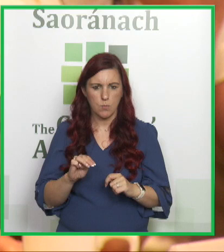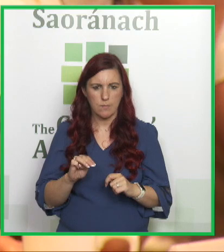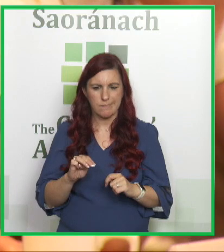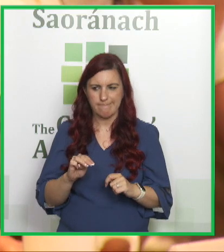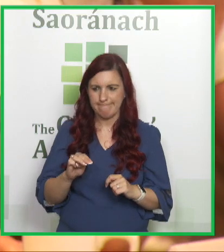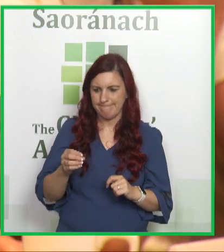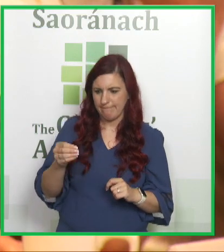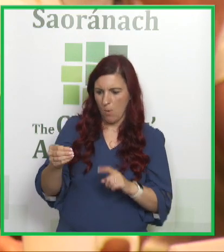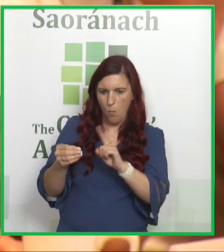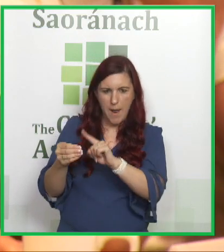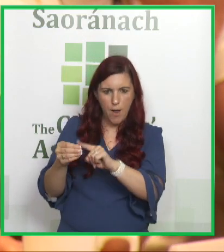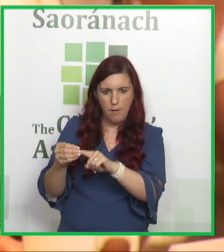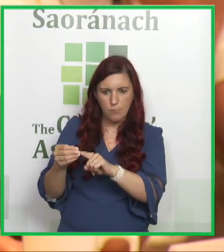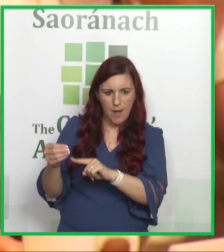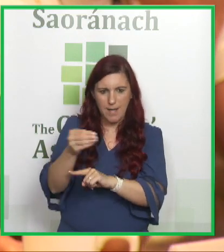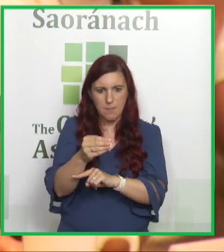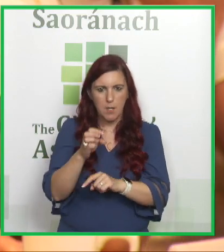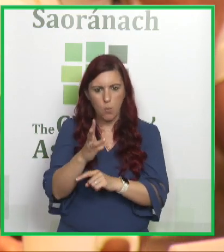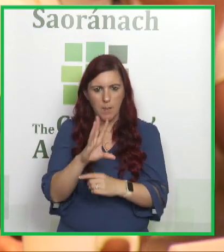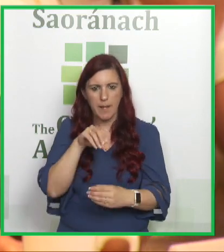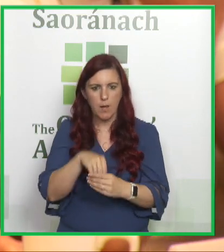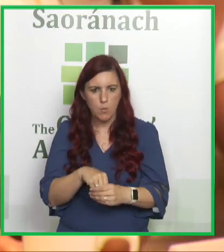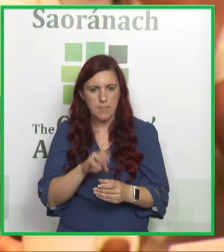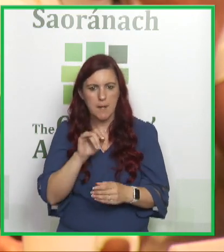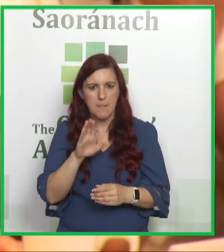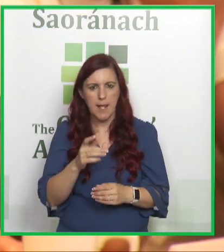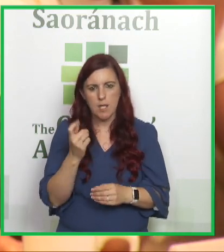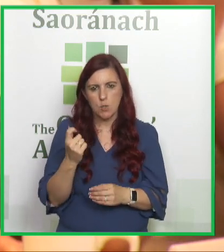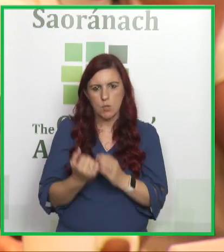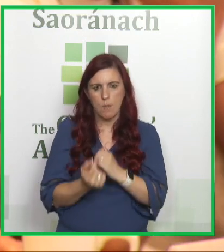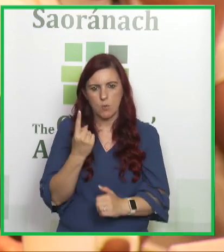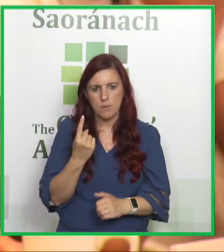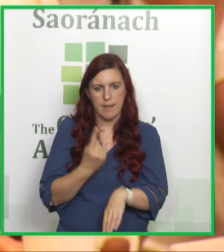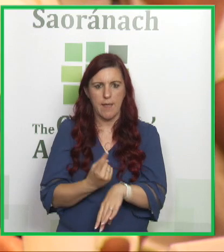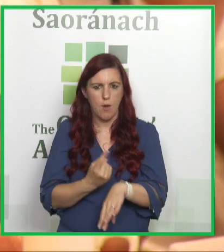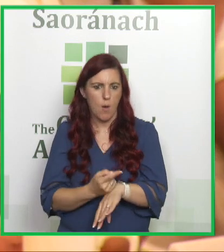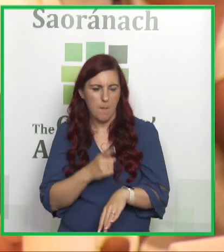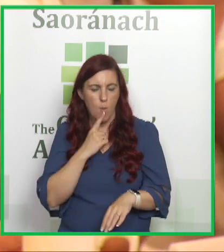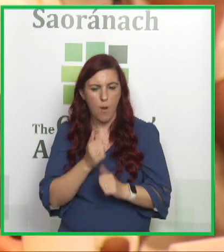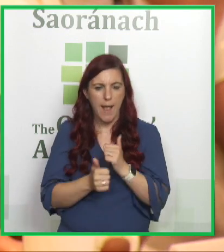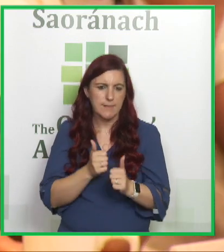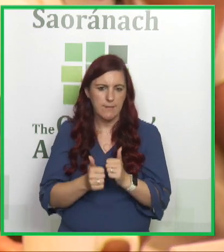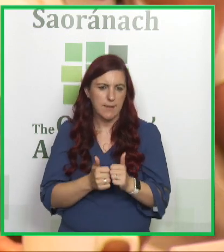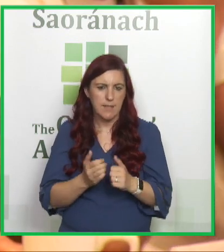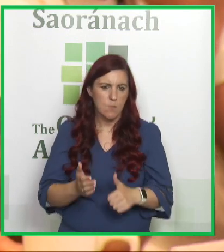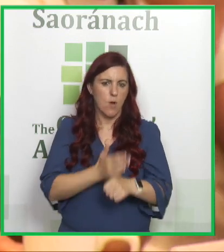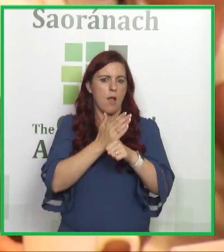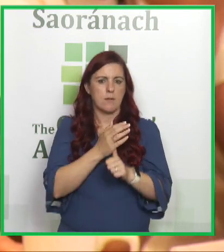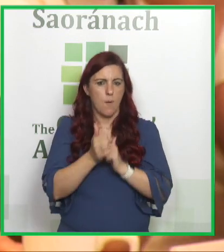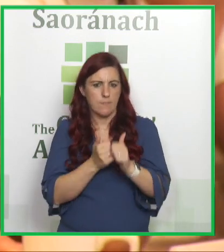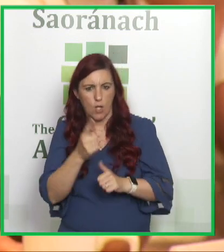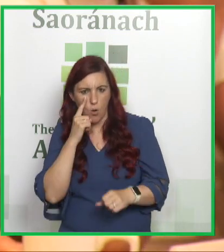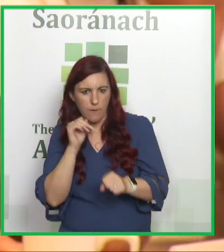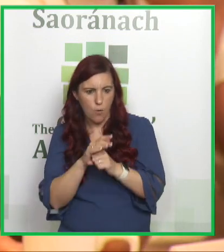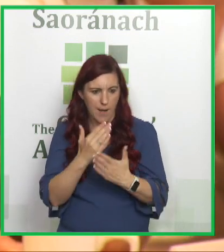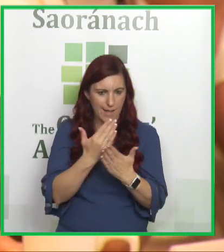However, it will be included in the bill as soon as an opportunity presents itself, as soon as an opportunity arises. But we are actively, it is a priority, we're actively looking for a piece of